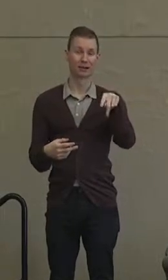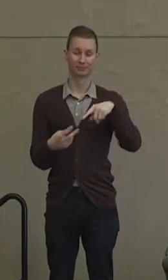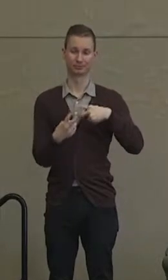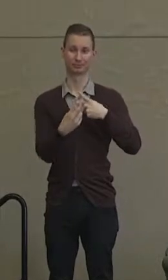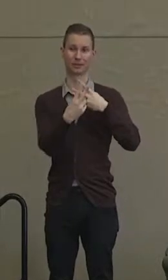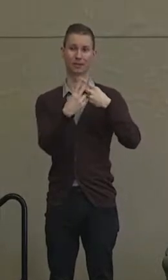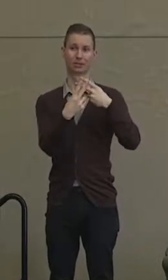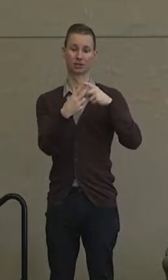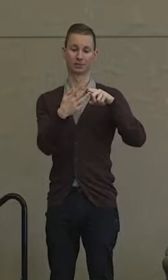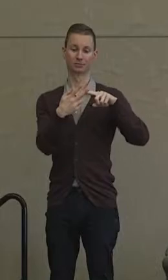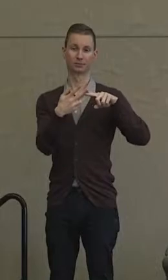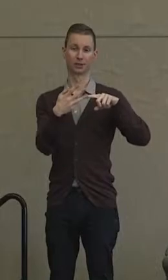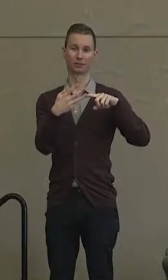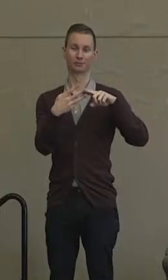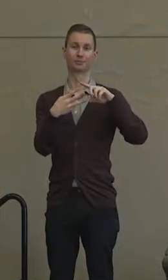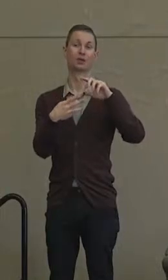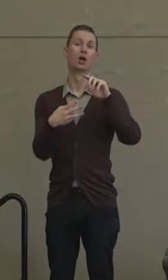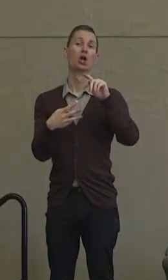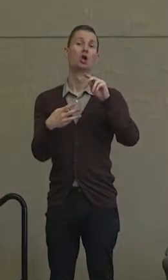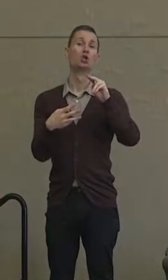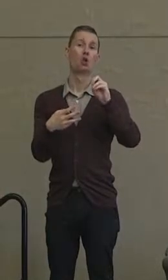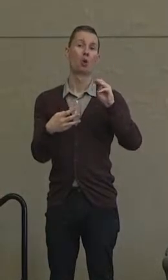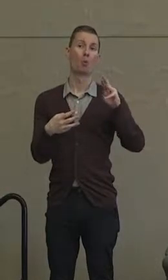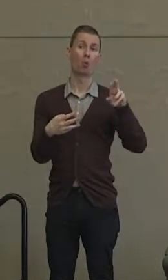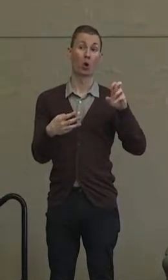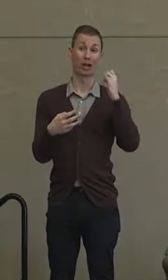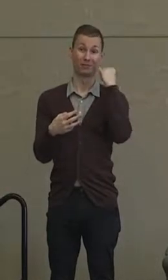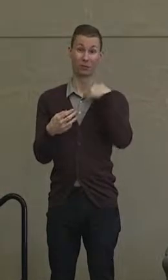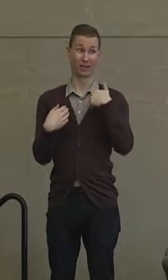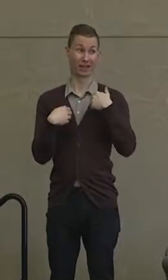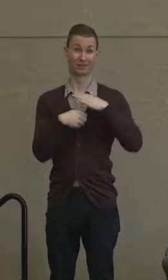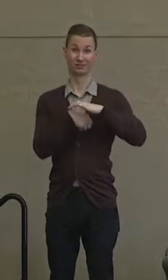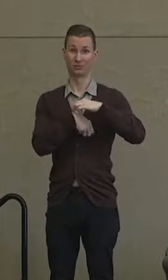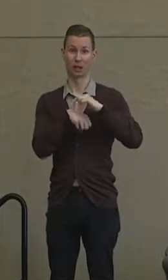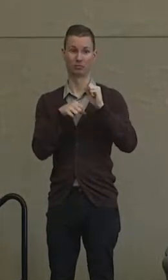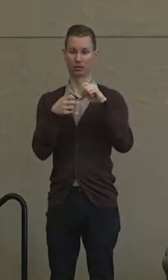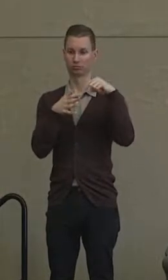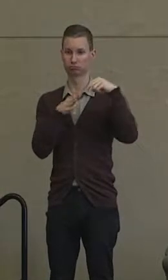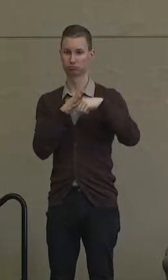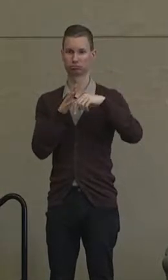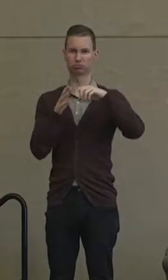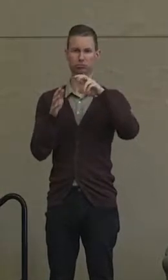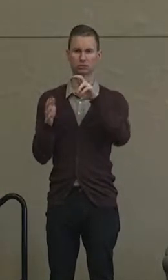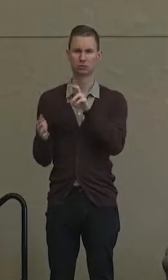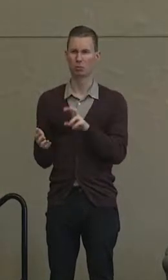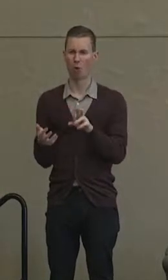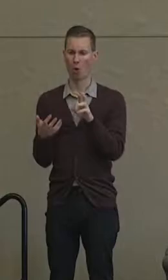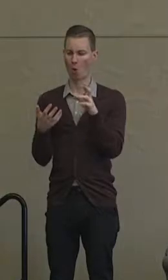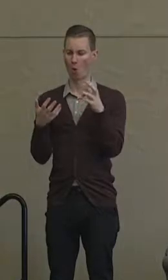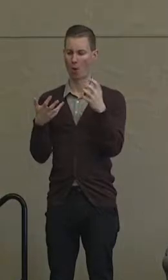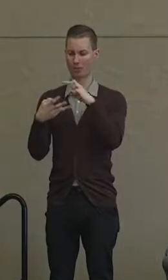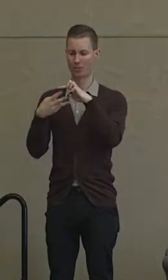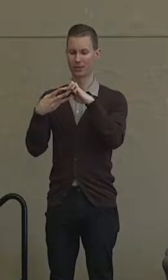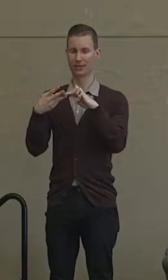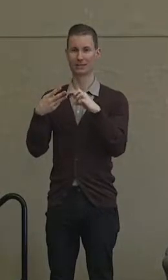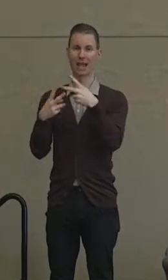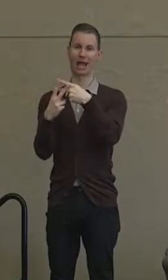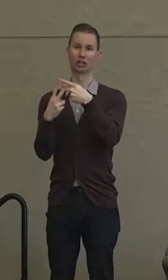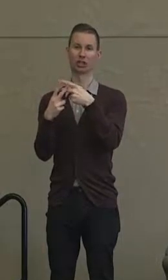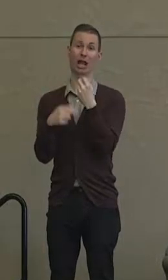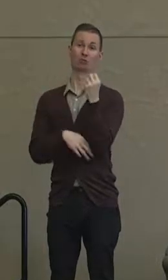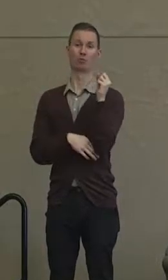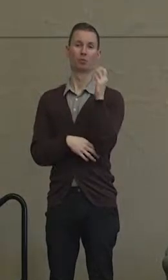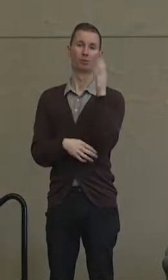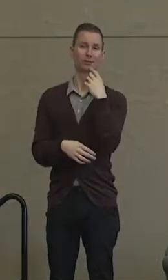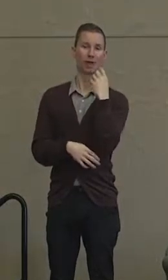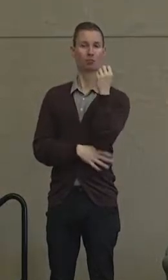we had the time to go back and explore where some of those hashtag movements, that's what I'm going to call them, hashtag movements